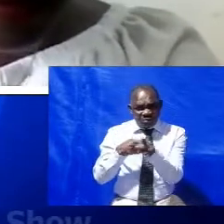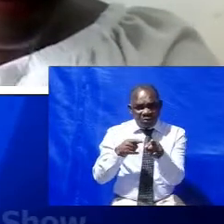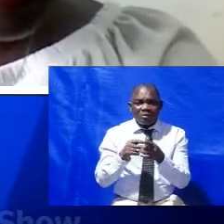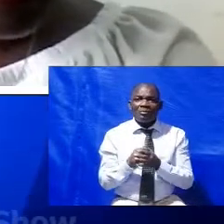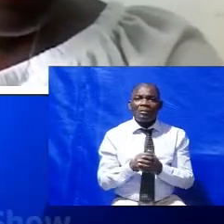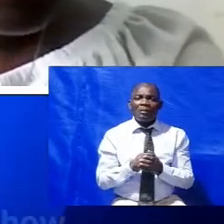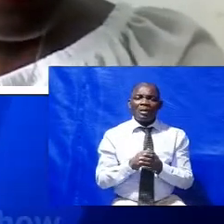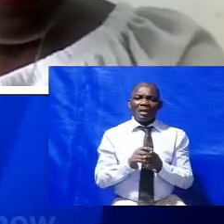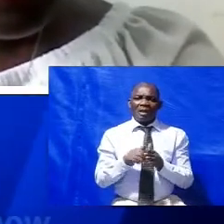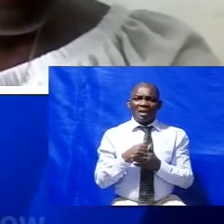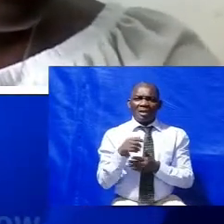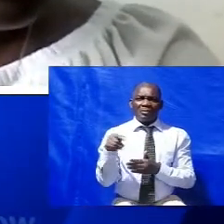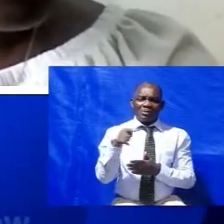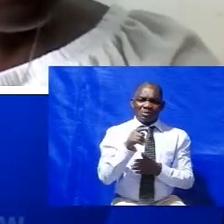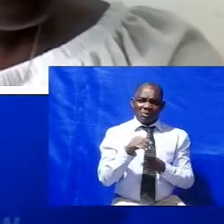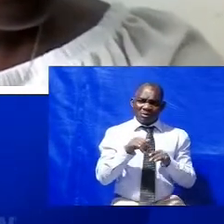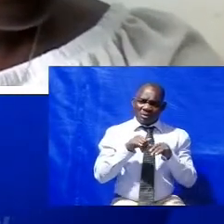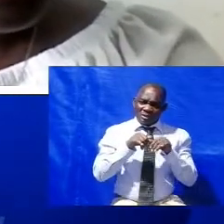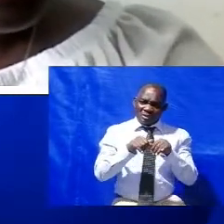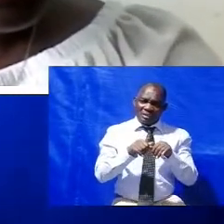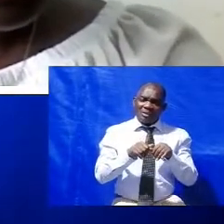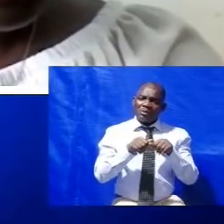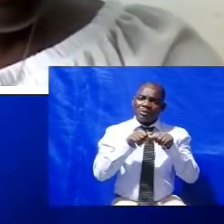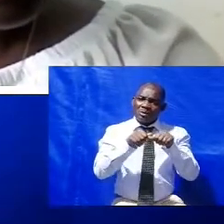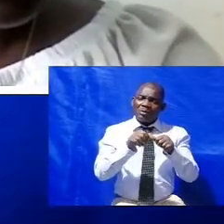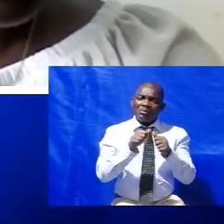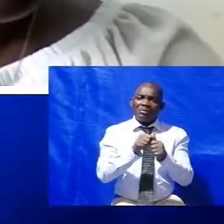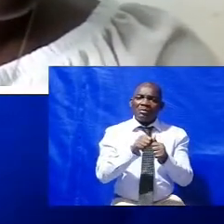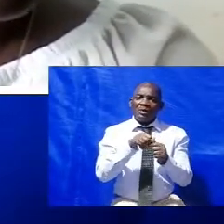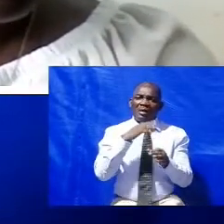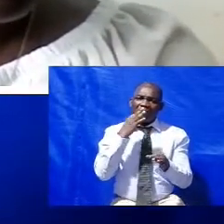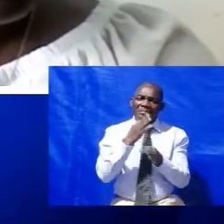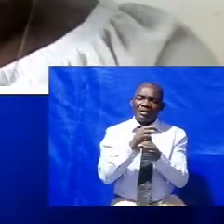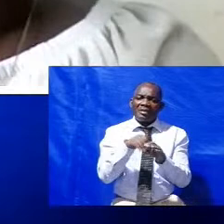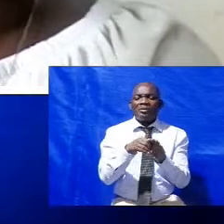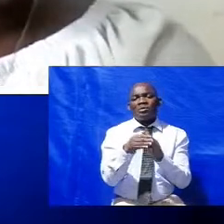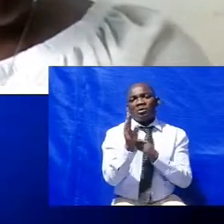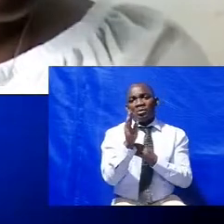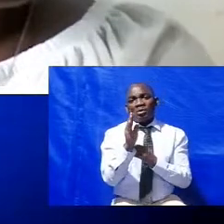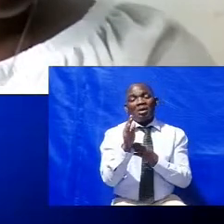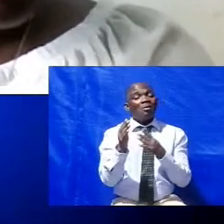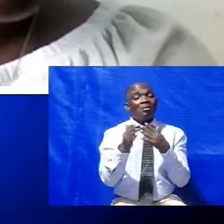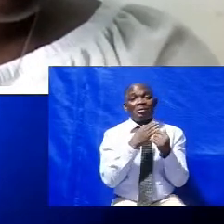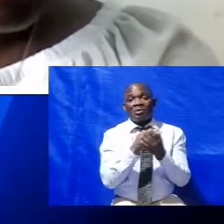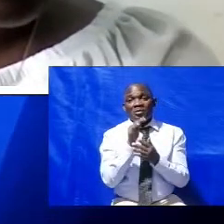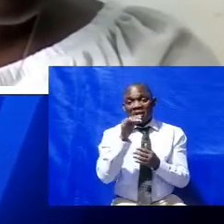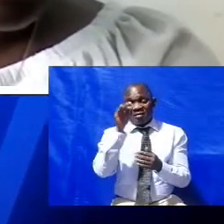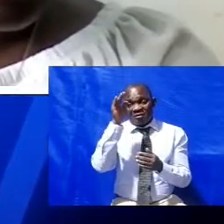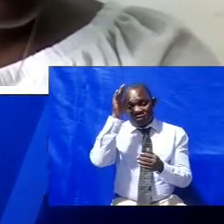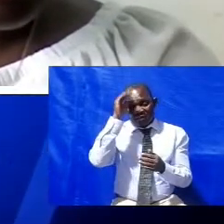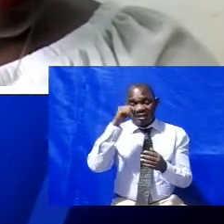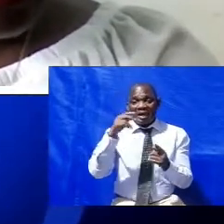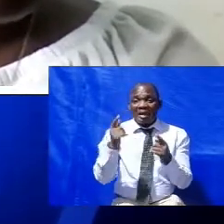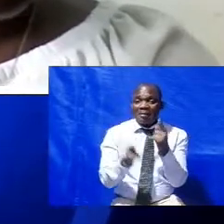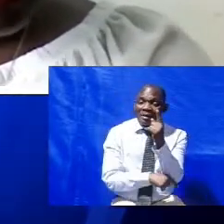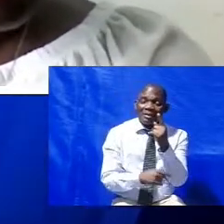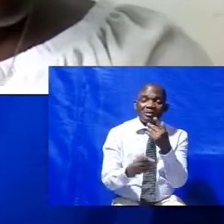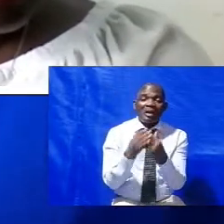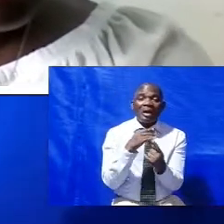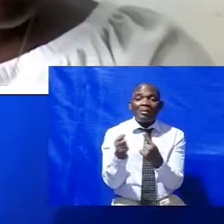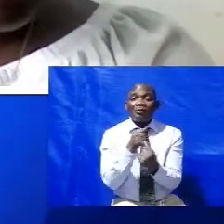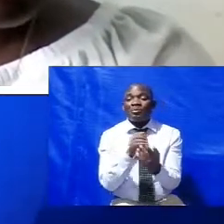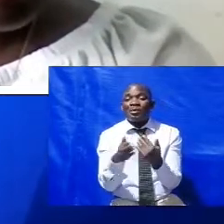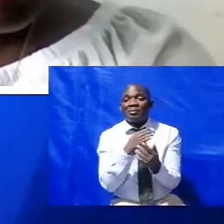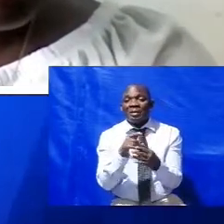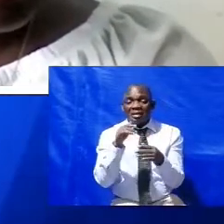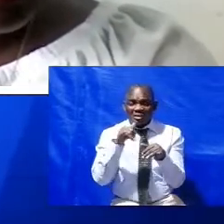me has to do with how you still maintained your Christian faith in spite of what your dad did, in spite of all